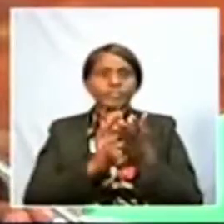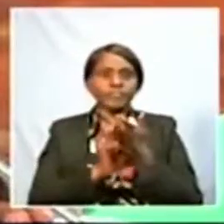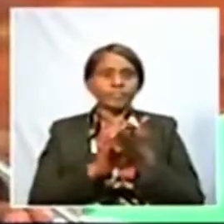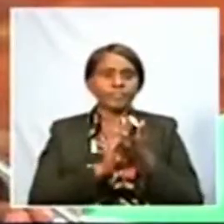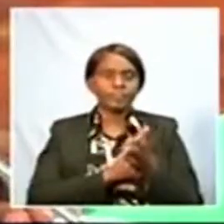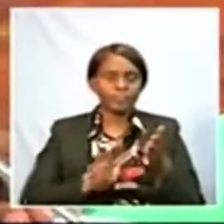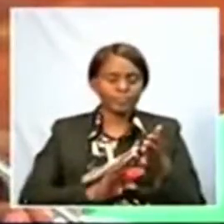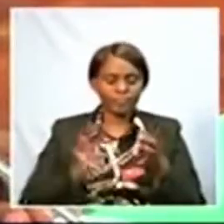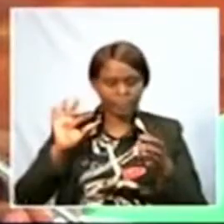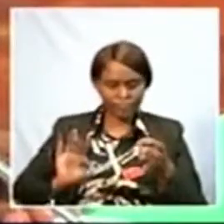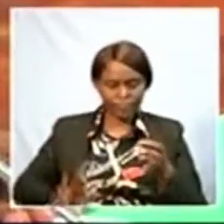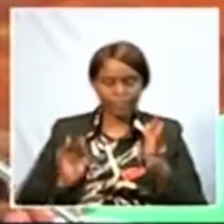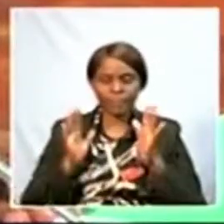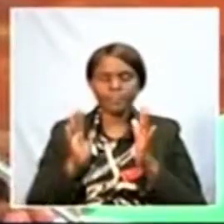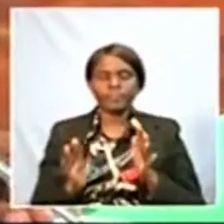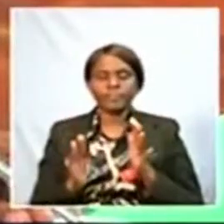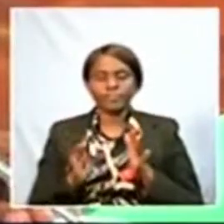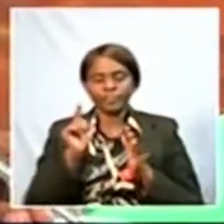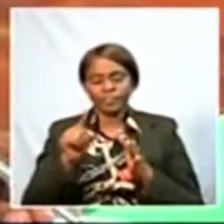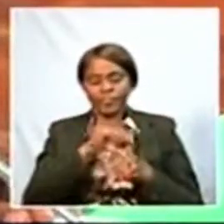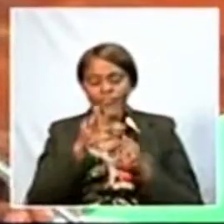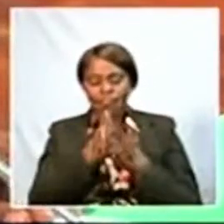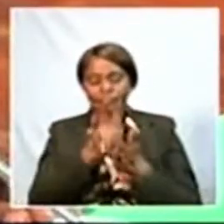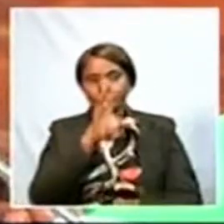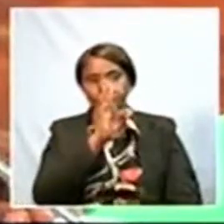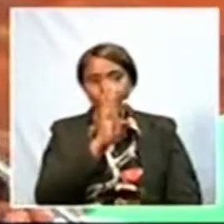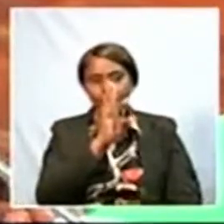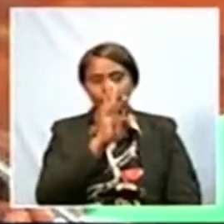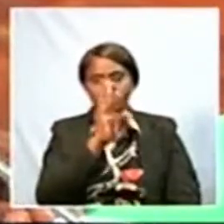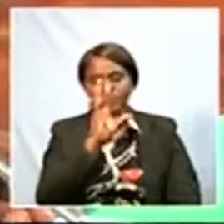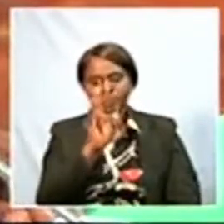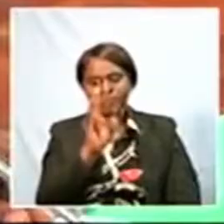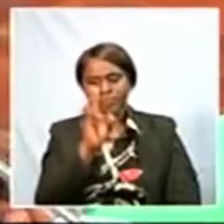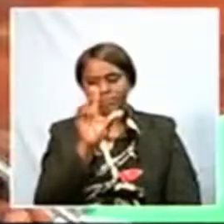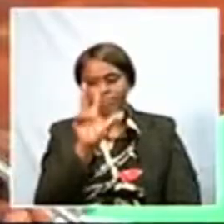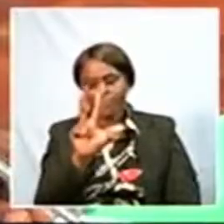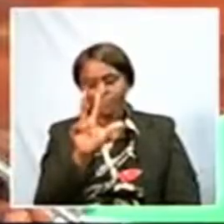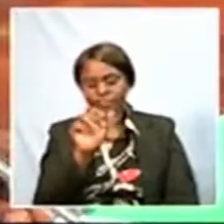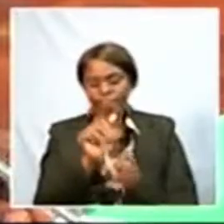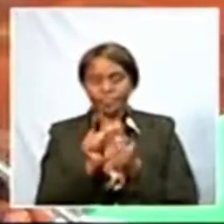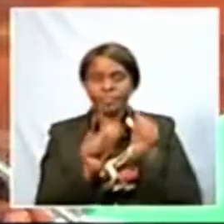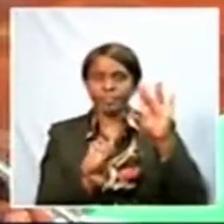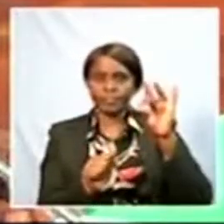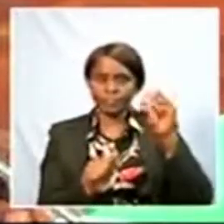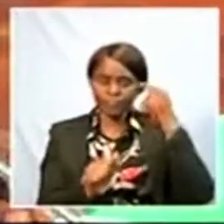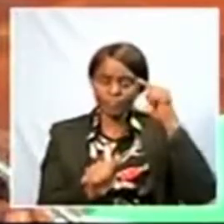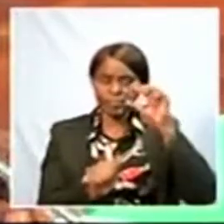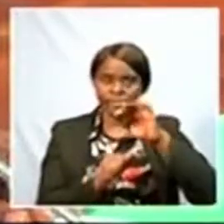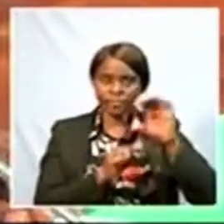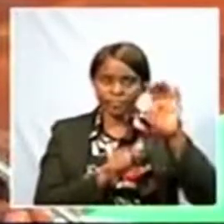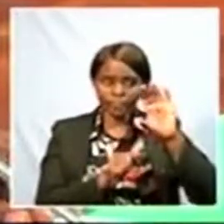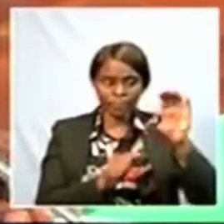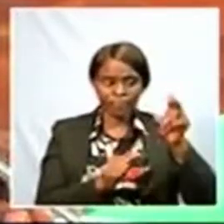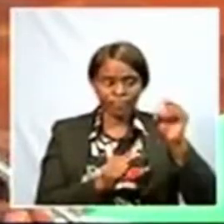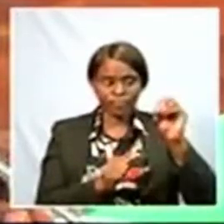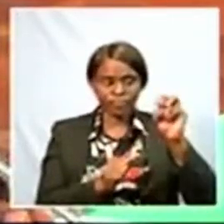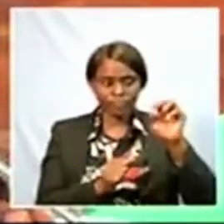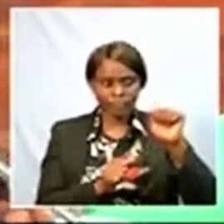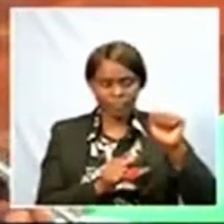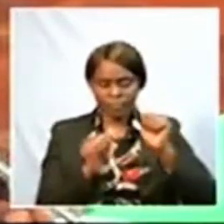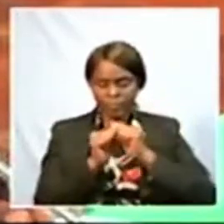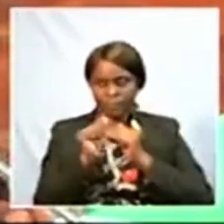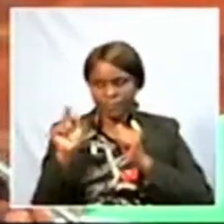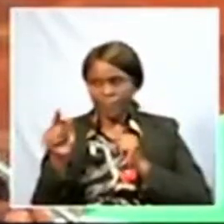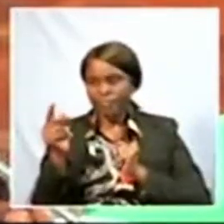boarding beneficiaries were 673 and 80 for CHOMA Central constituency, and